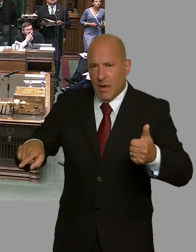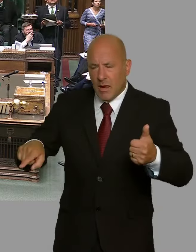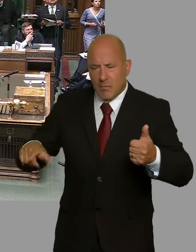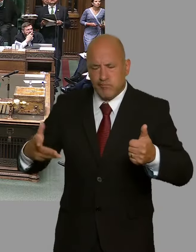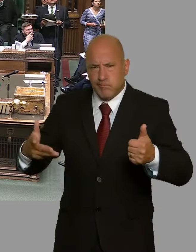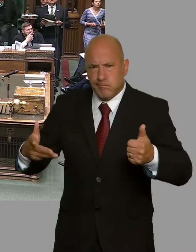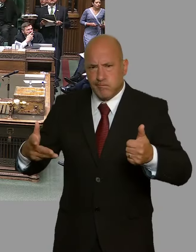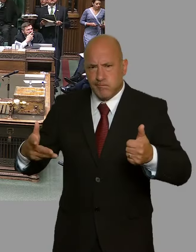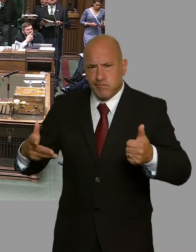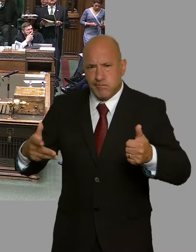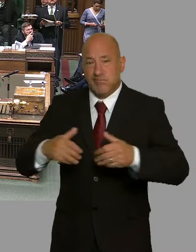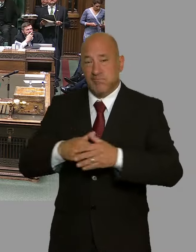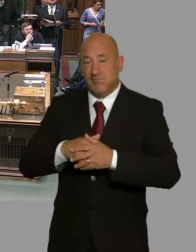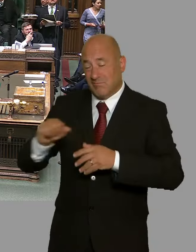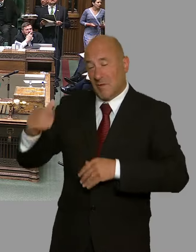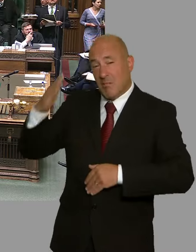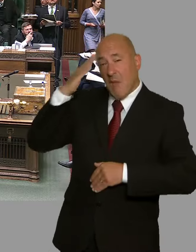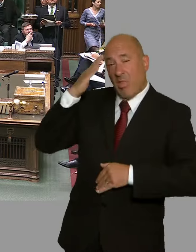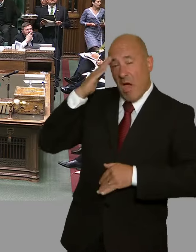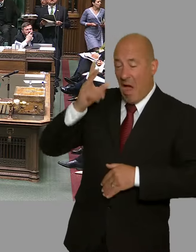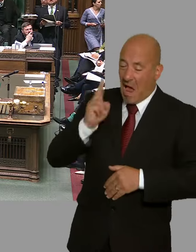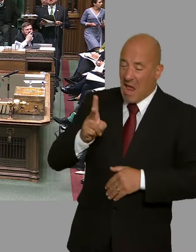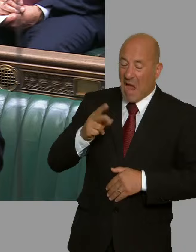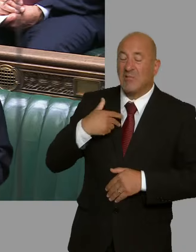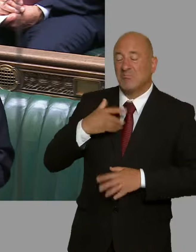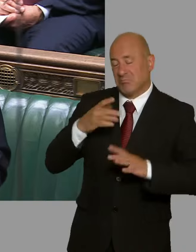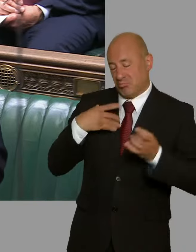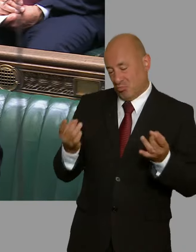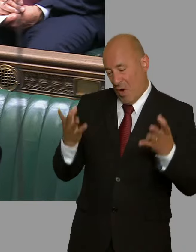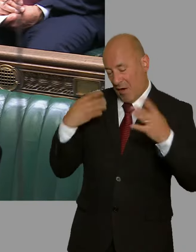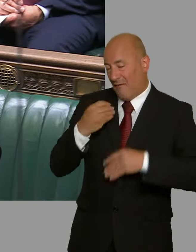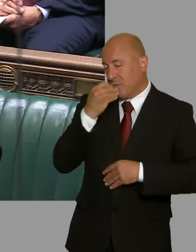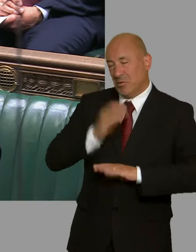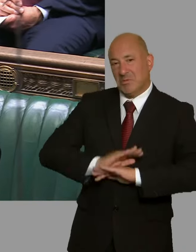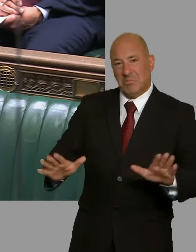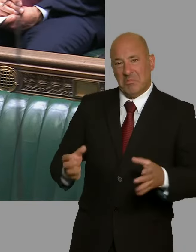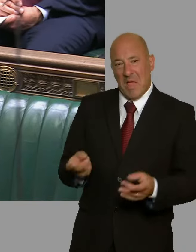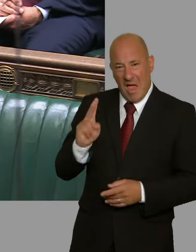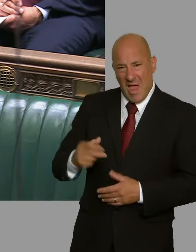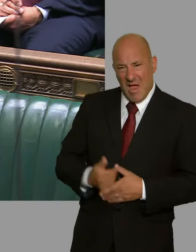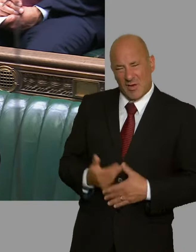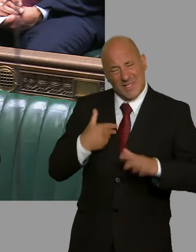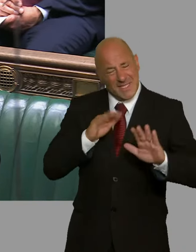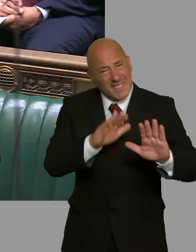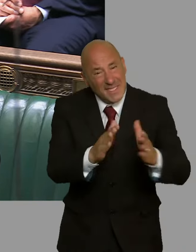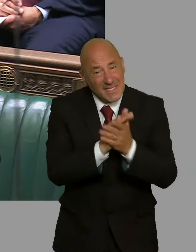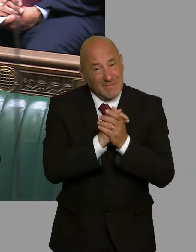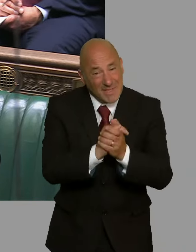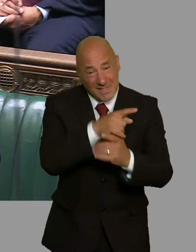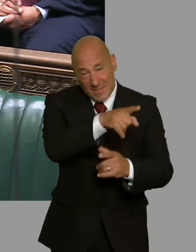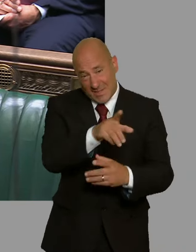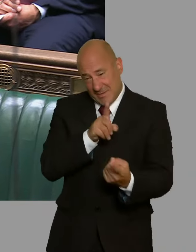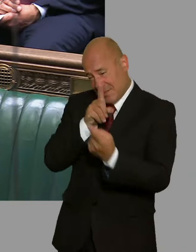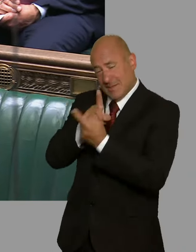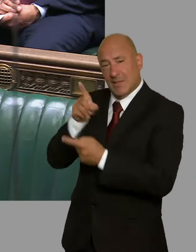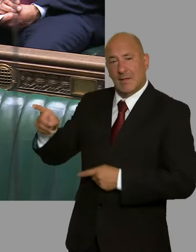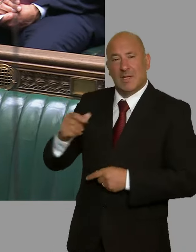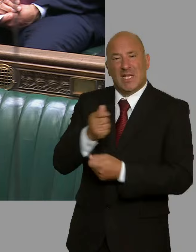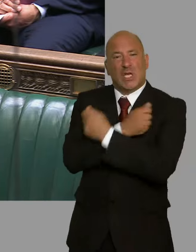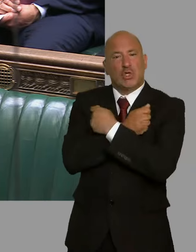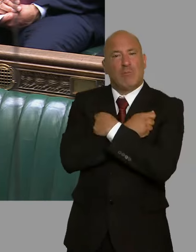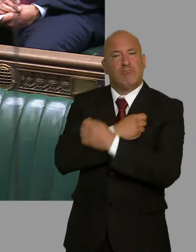Well, can I thank him for raising this, not just today, but on the many occasions that he has. It is incredibly important that we do everything we